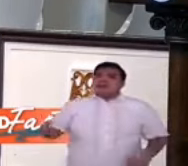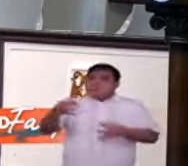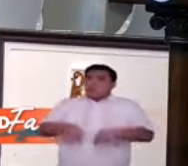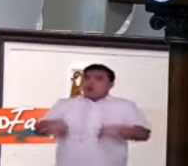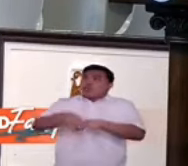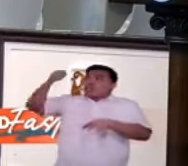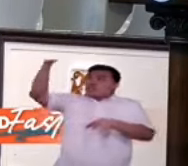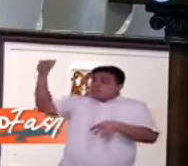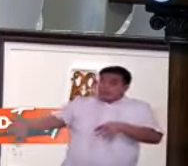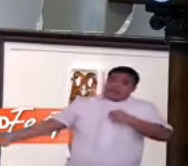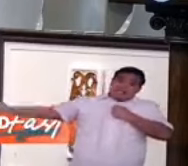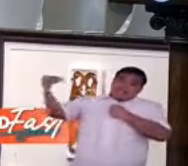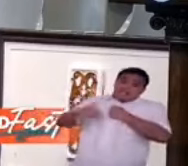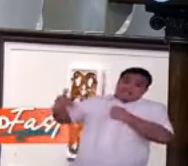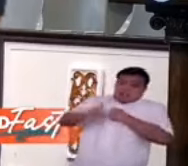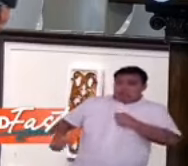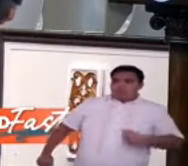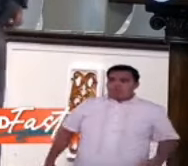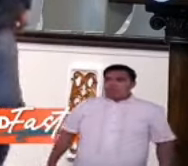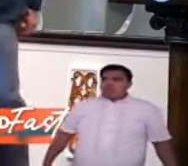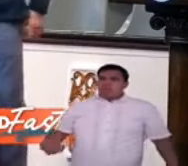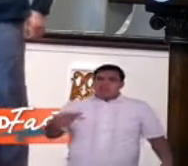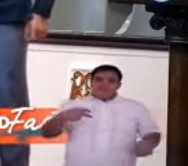But if God calls you, and then naakay reklamo,